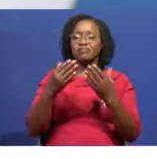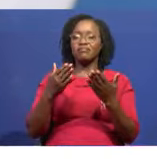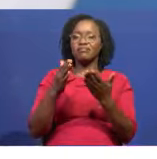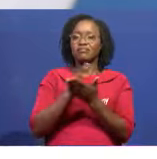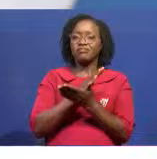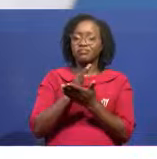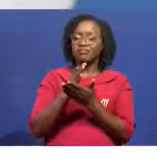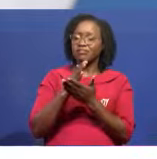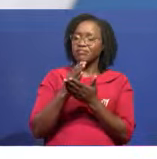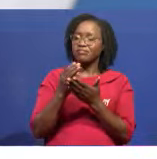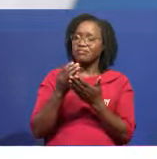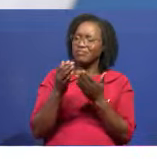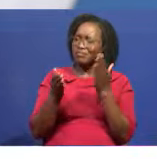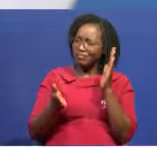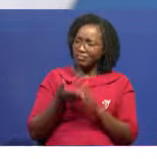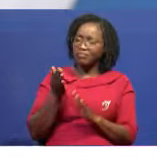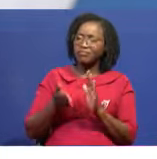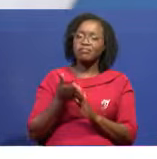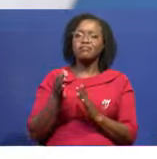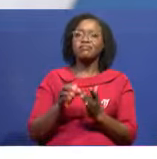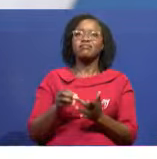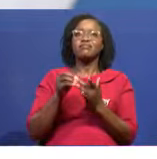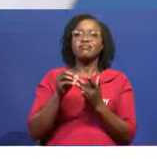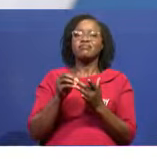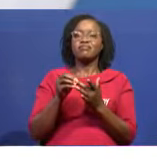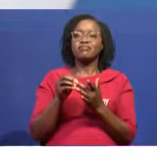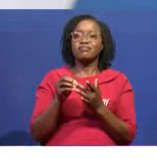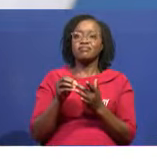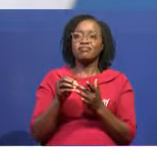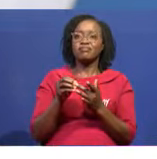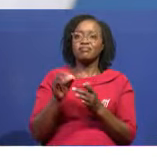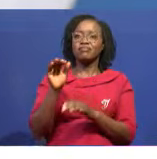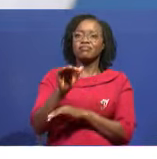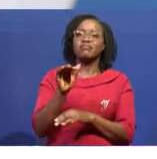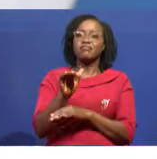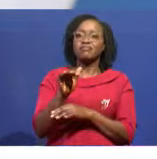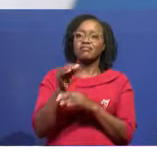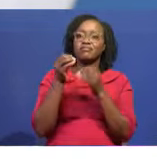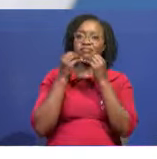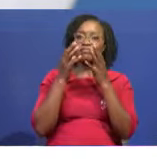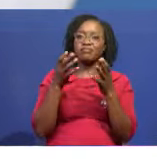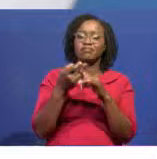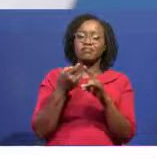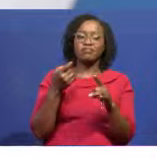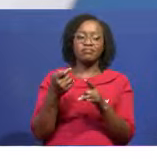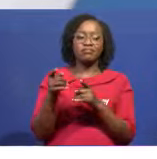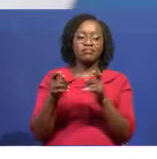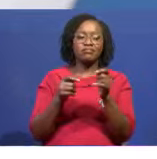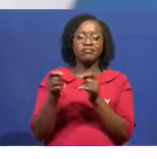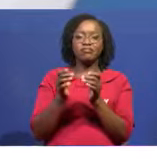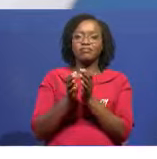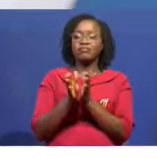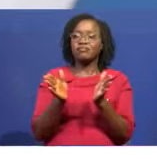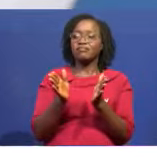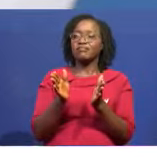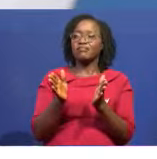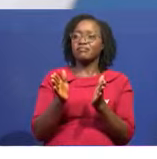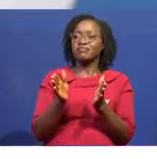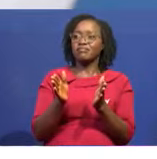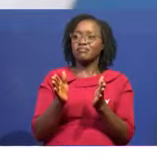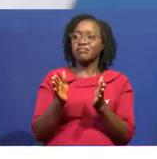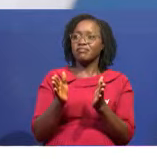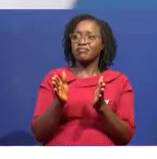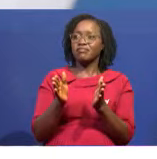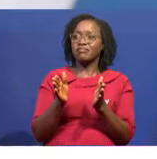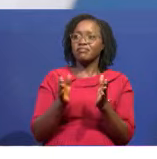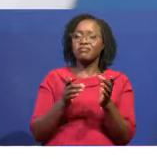information as quickly as possible, especially if you get a request for information coming from the Ombudsman's office, because you see, the